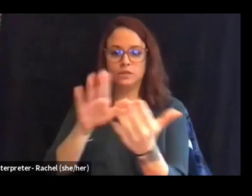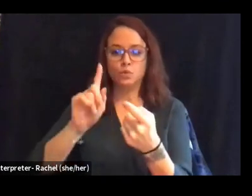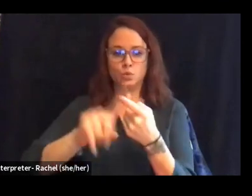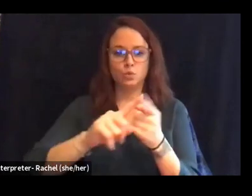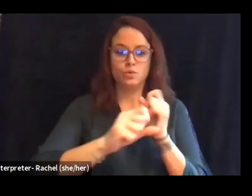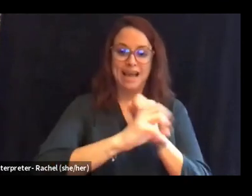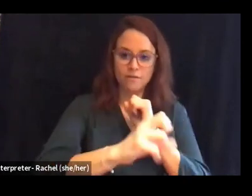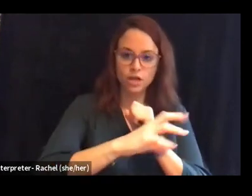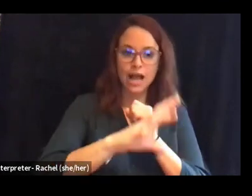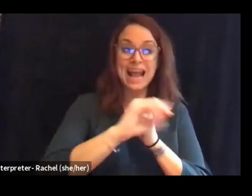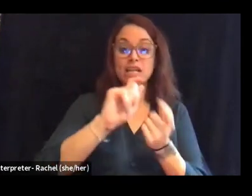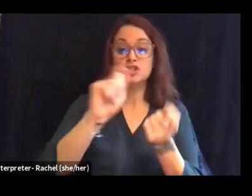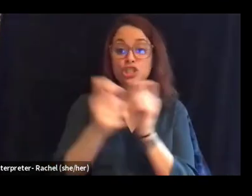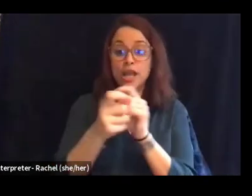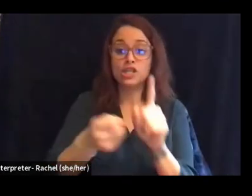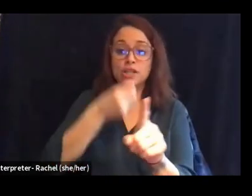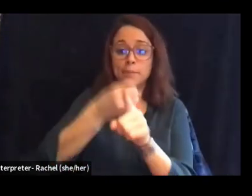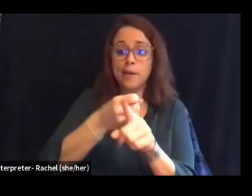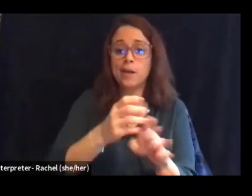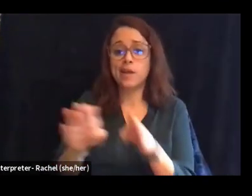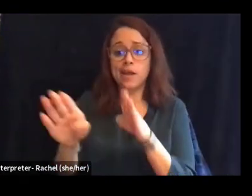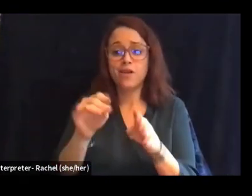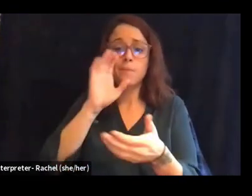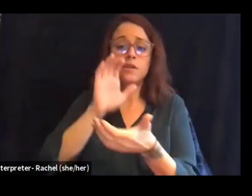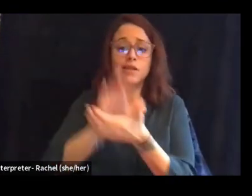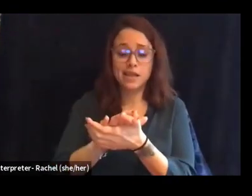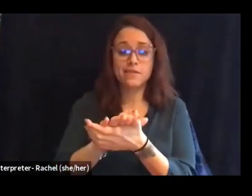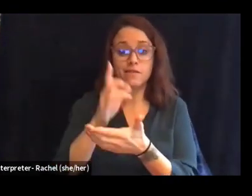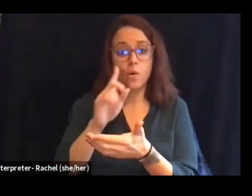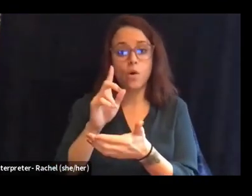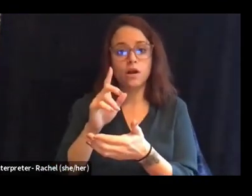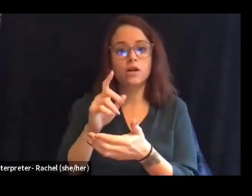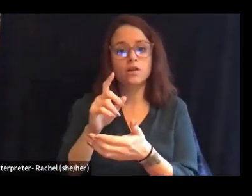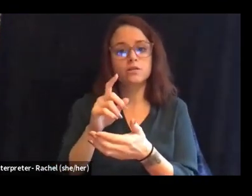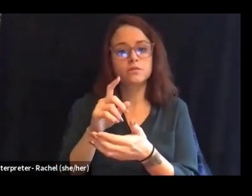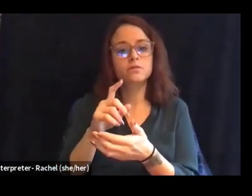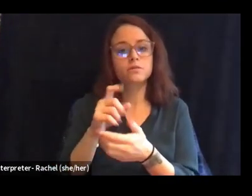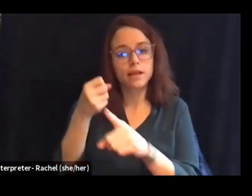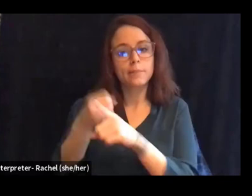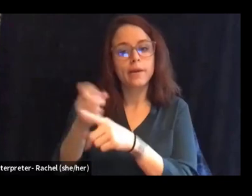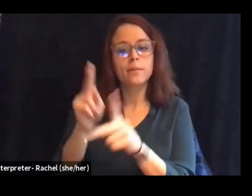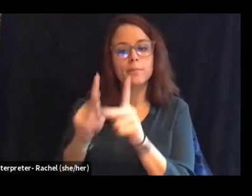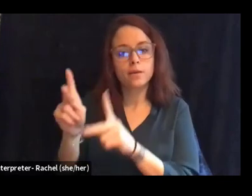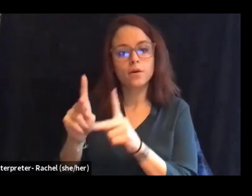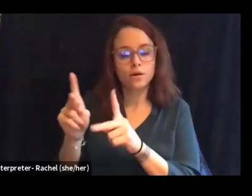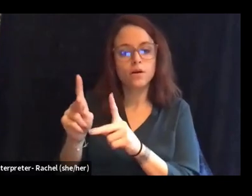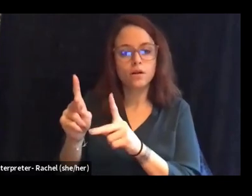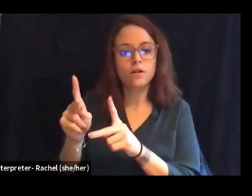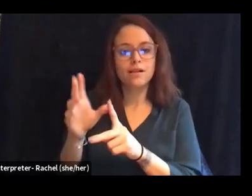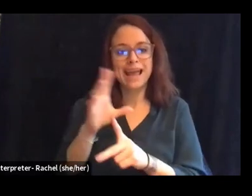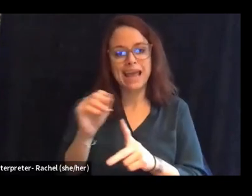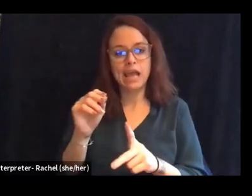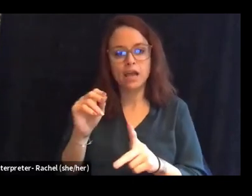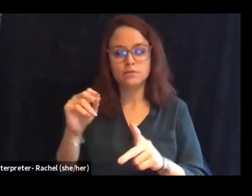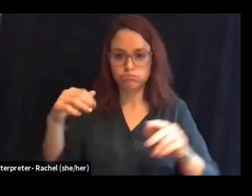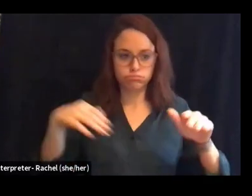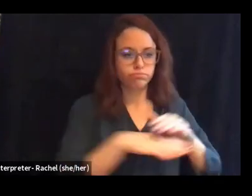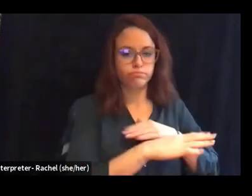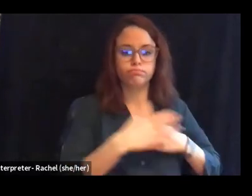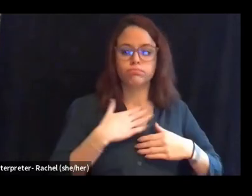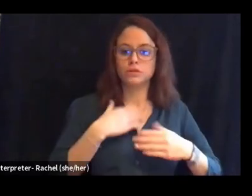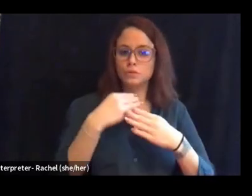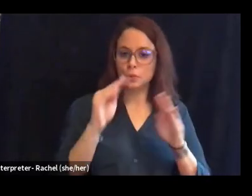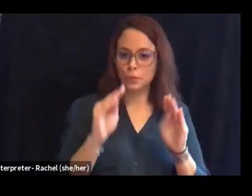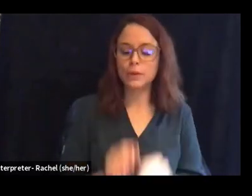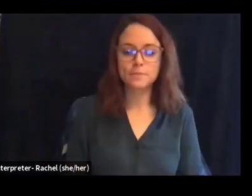changes in belief through a very compelling belief changing idea or value proposition. So this is the basic framework. And